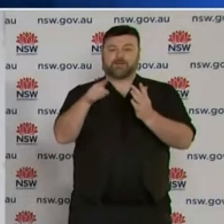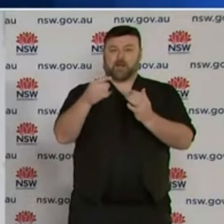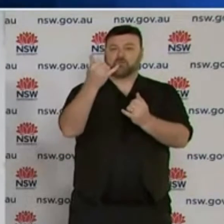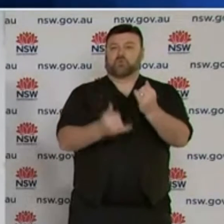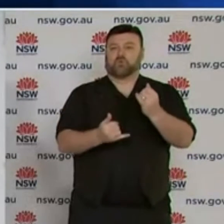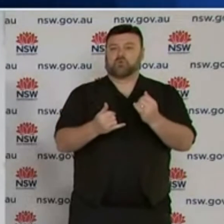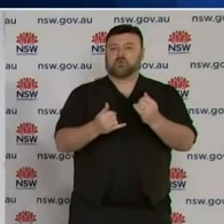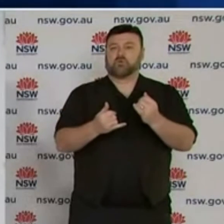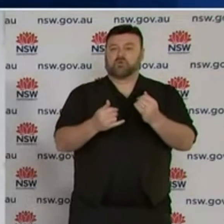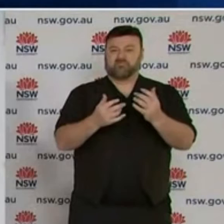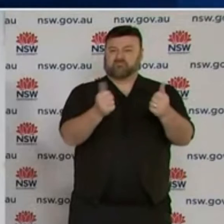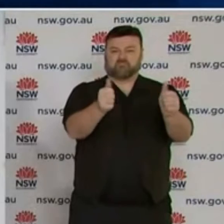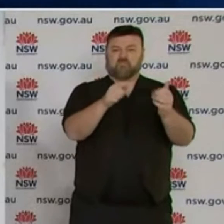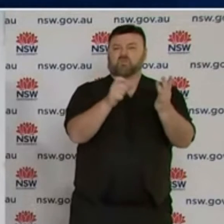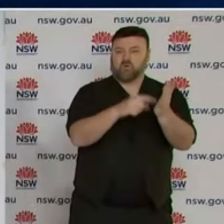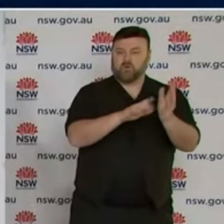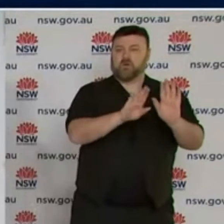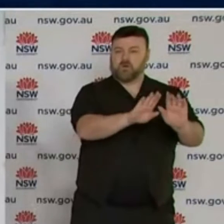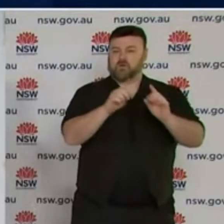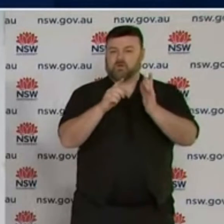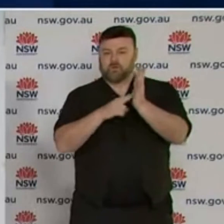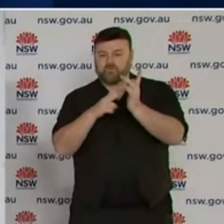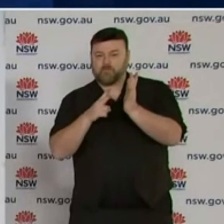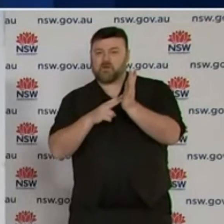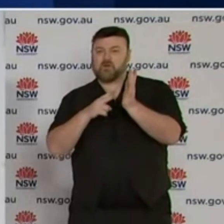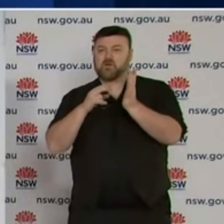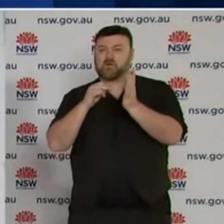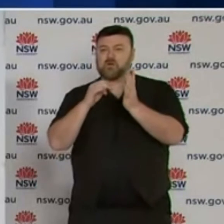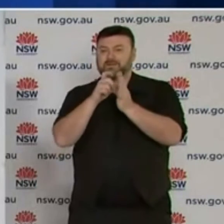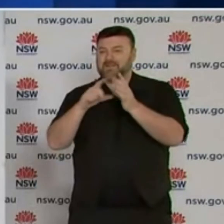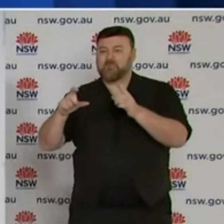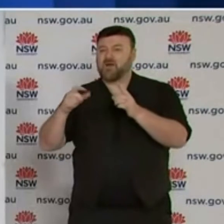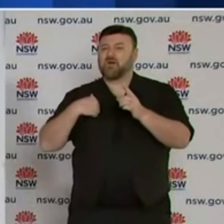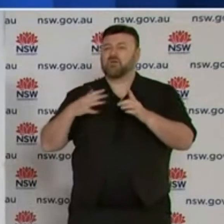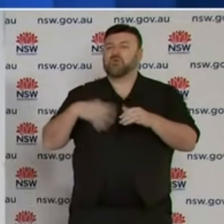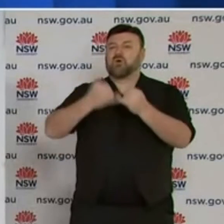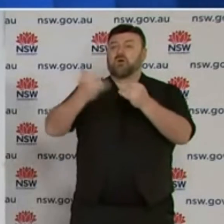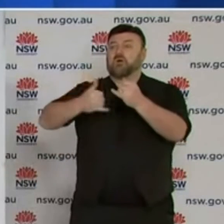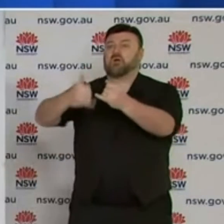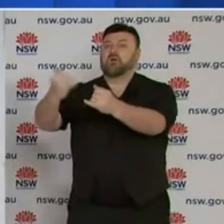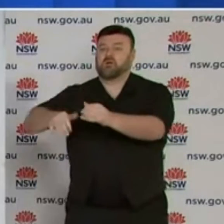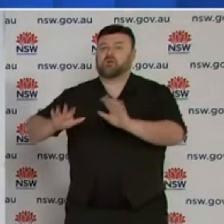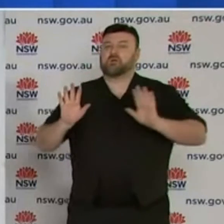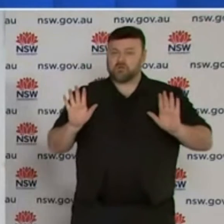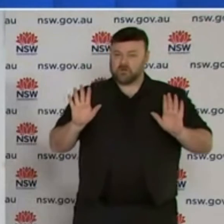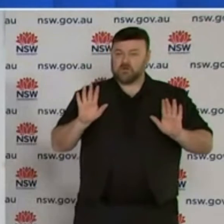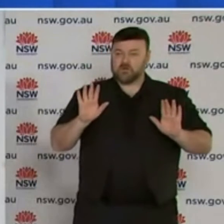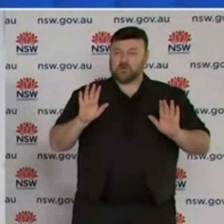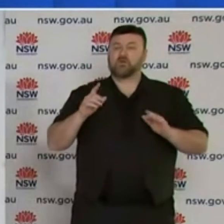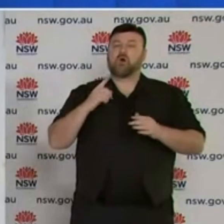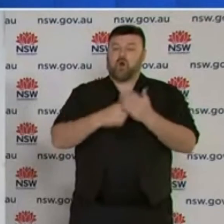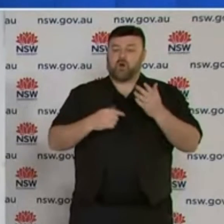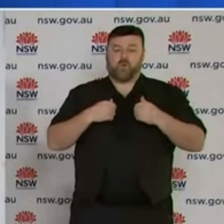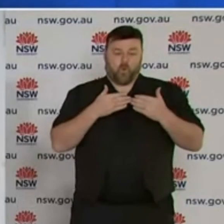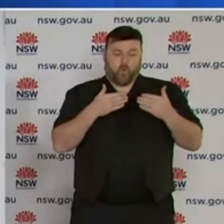want November, December, January to be the worst month in terms of hospitalisation, and that can only be managed if we open up in a safe and cautious